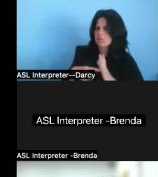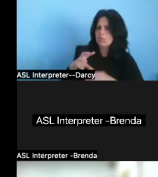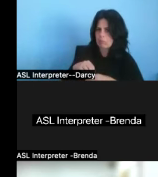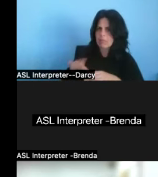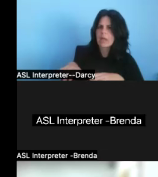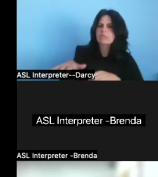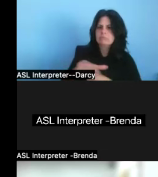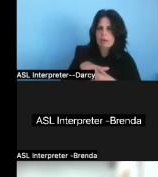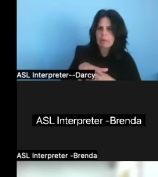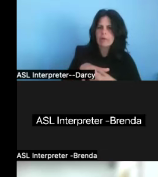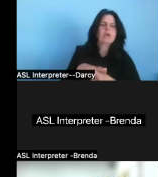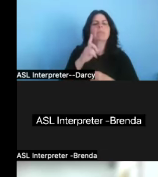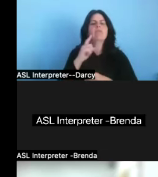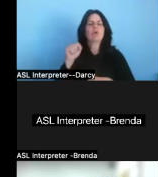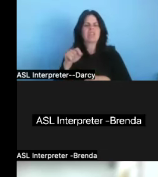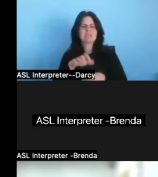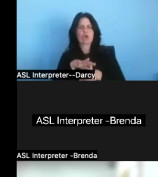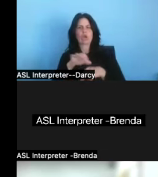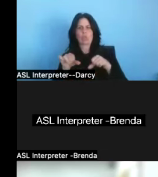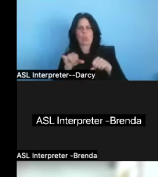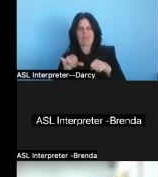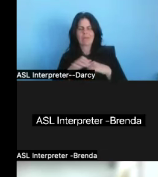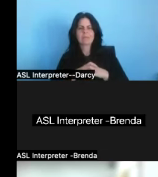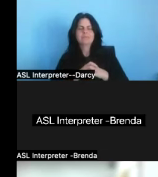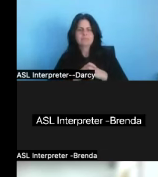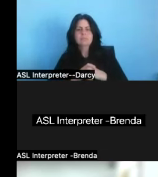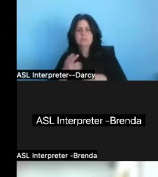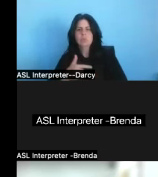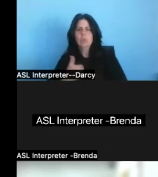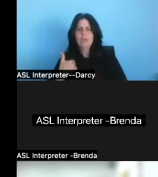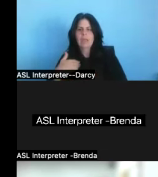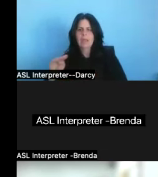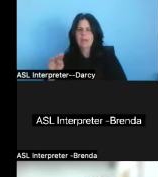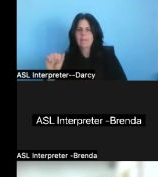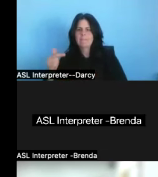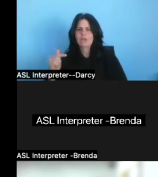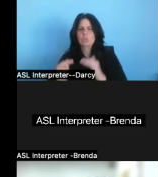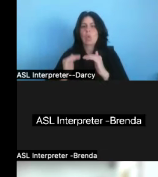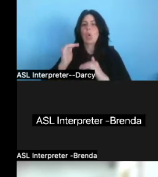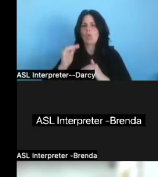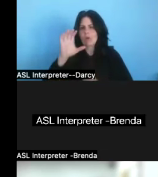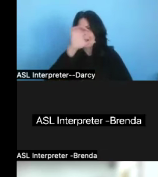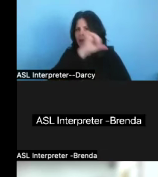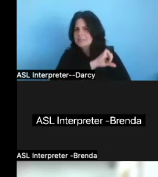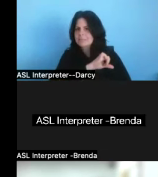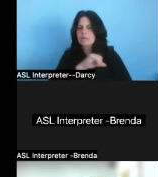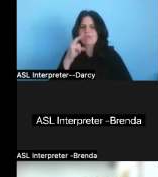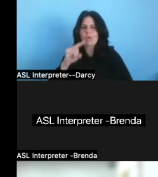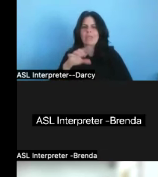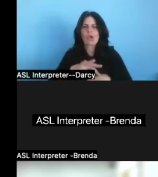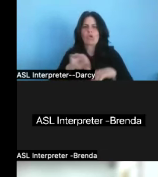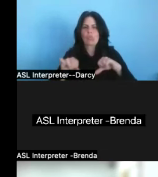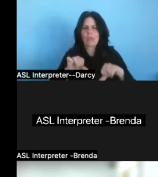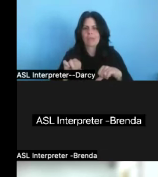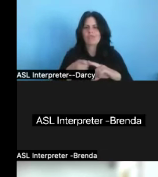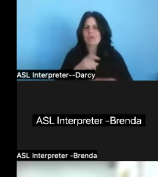in particular, we did have a magnitude overestimate for this earthquake by Shake Alert.